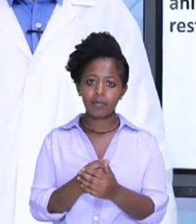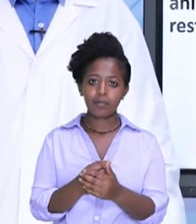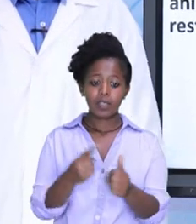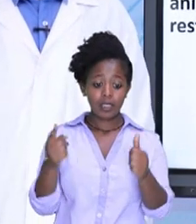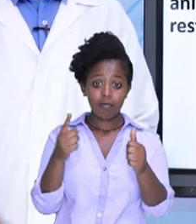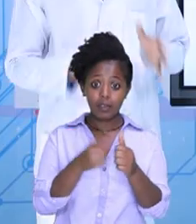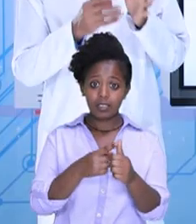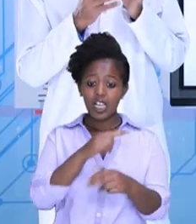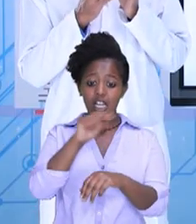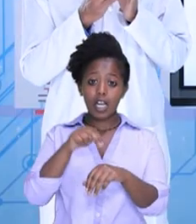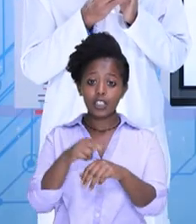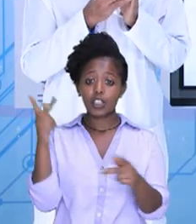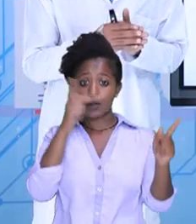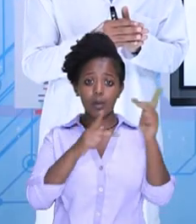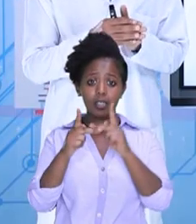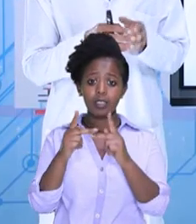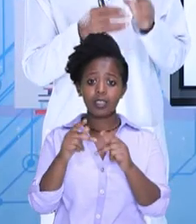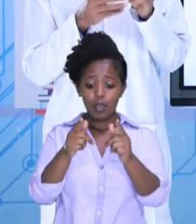National park is